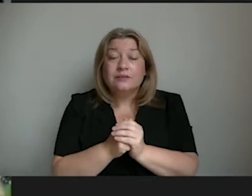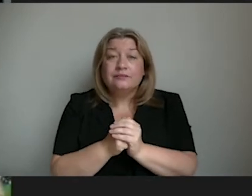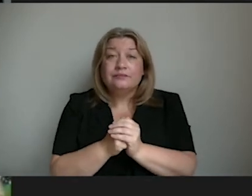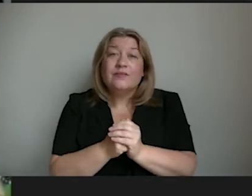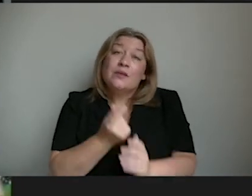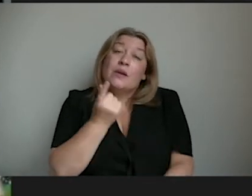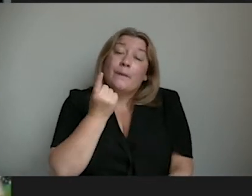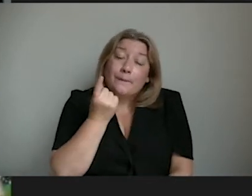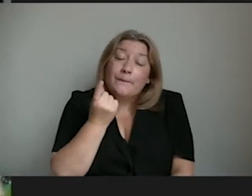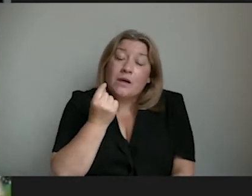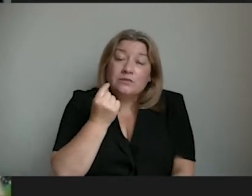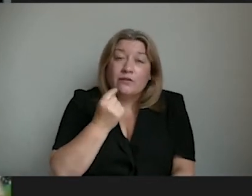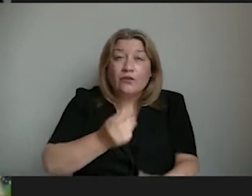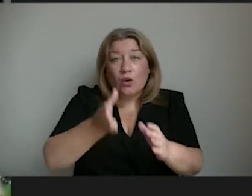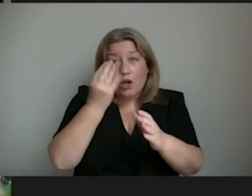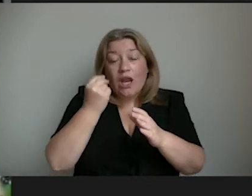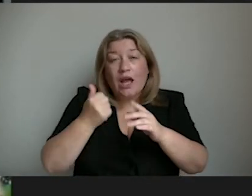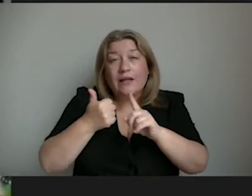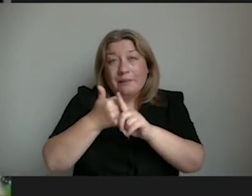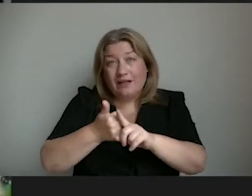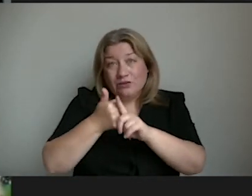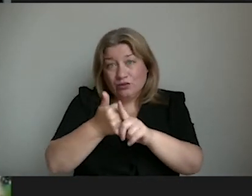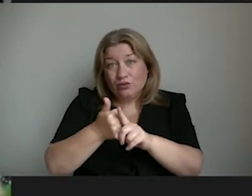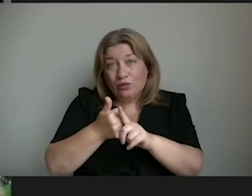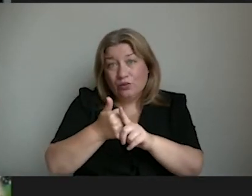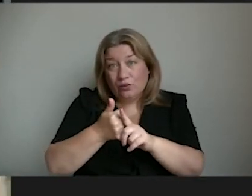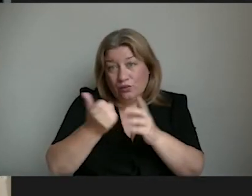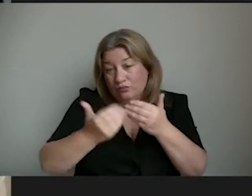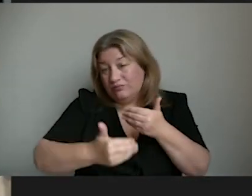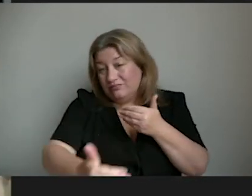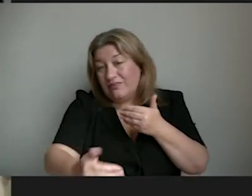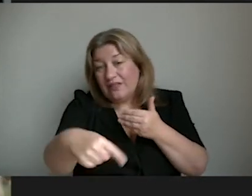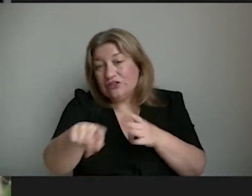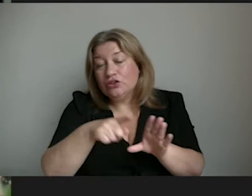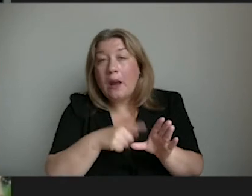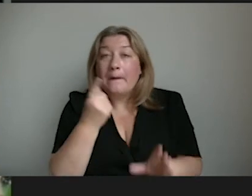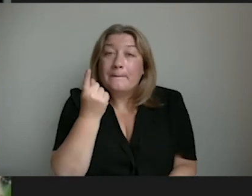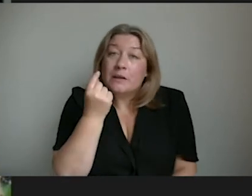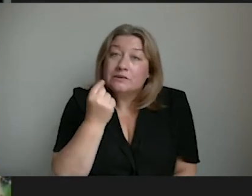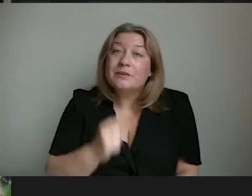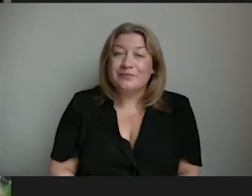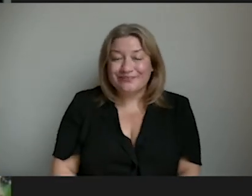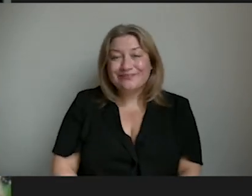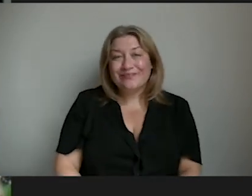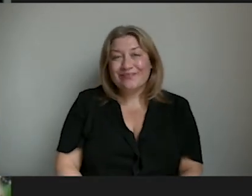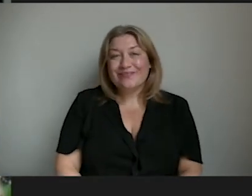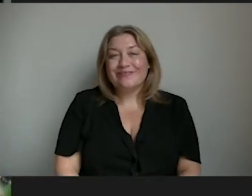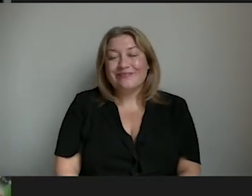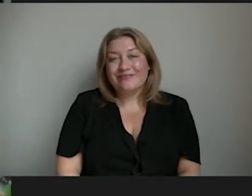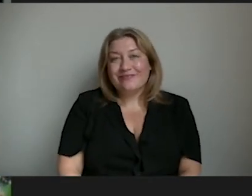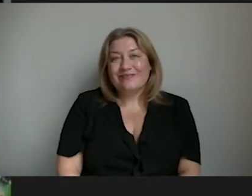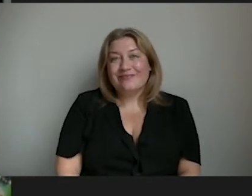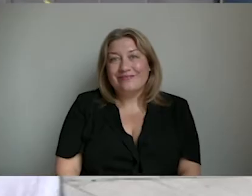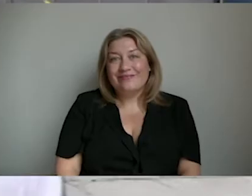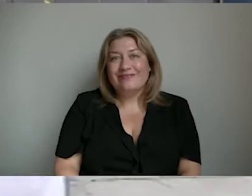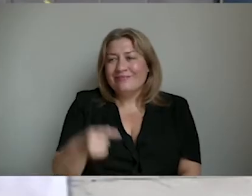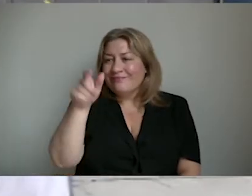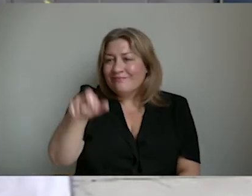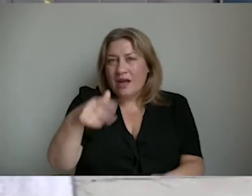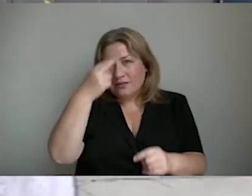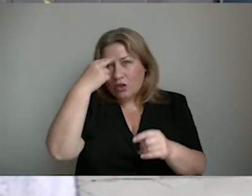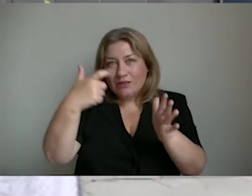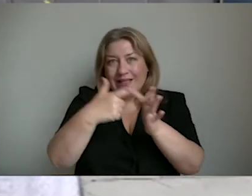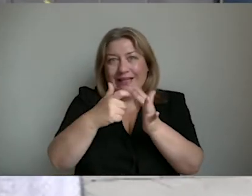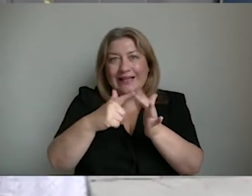for us. So there is potentially opportunity for Learning Mentor in the next academic year, yes. Okay.